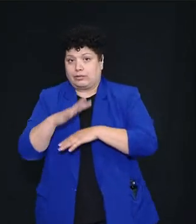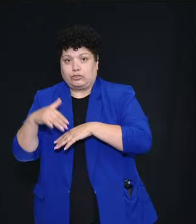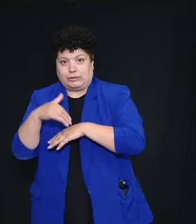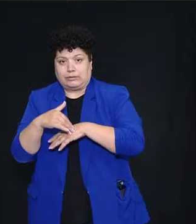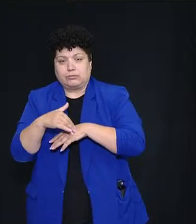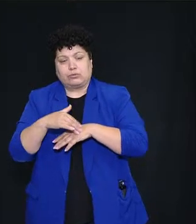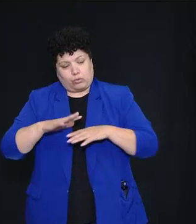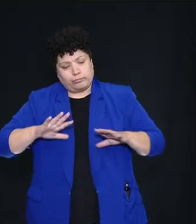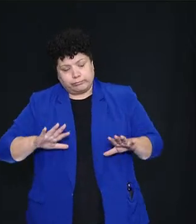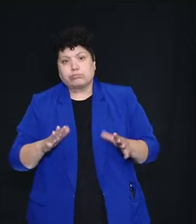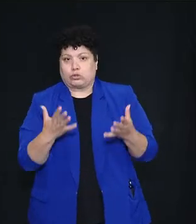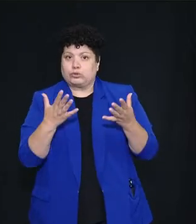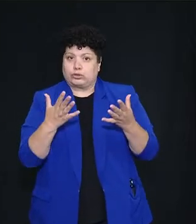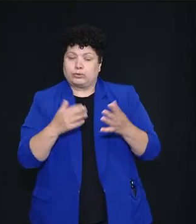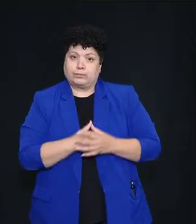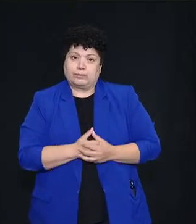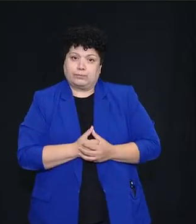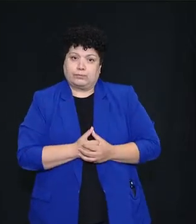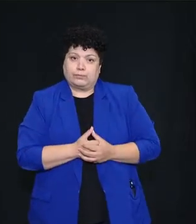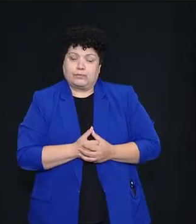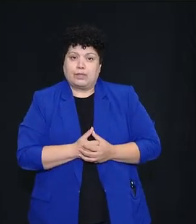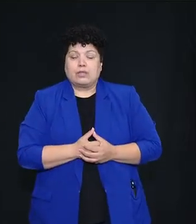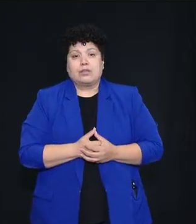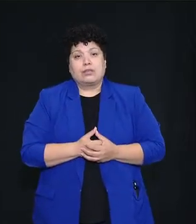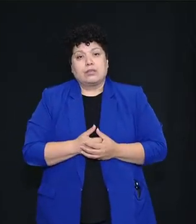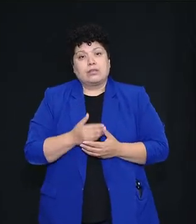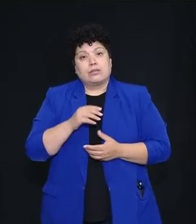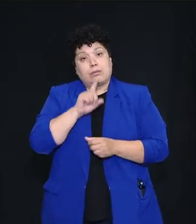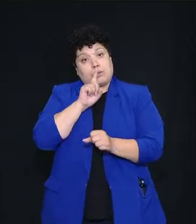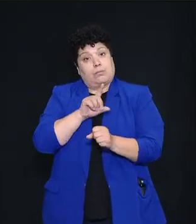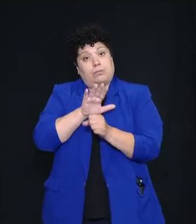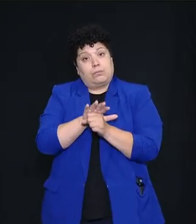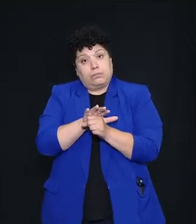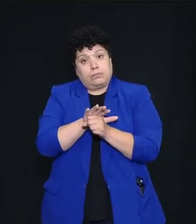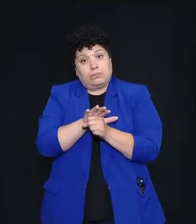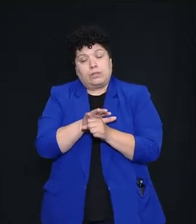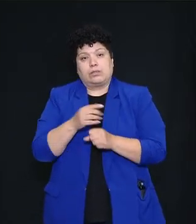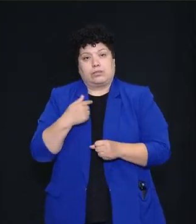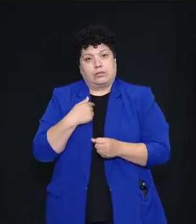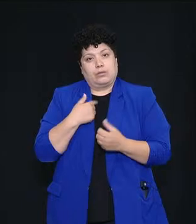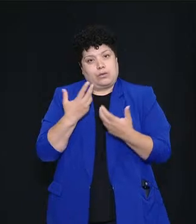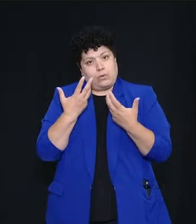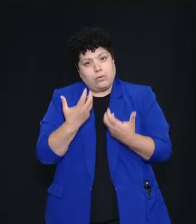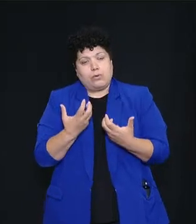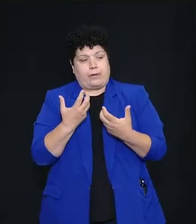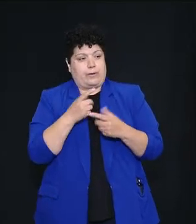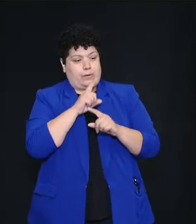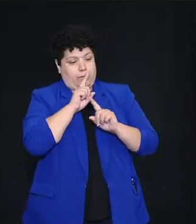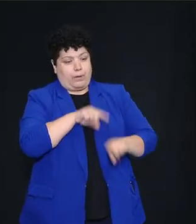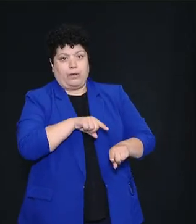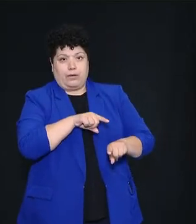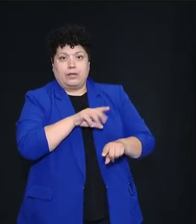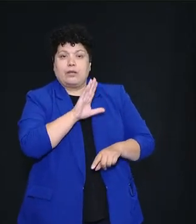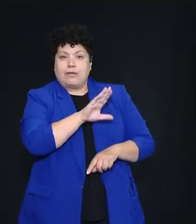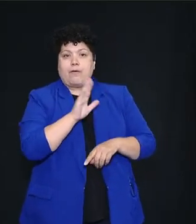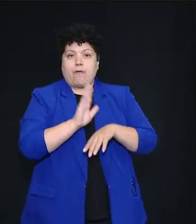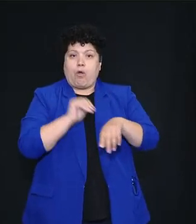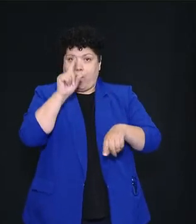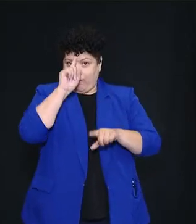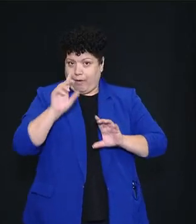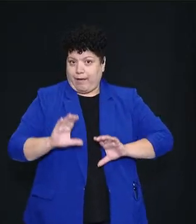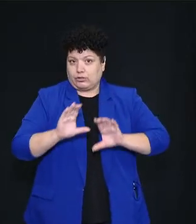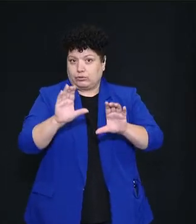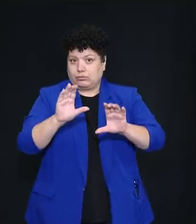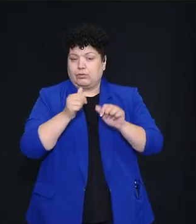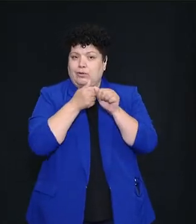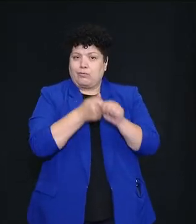country. This is reflected in the commitment to respond in a fitting way to the calls to action of